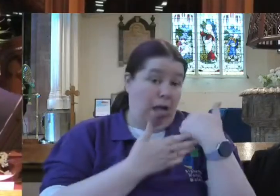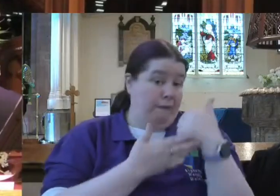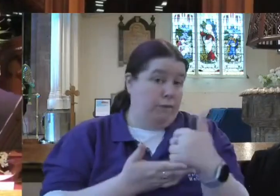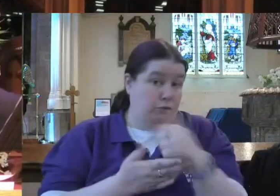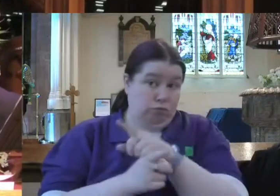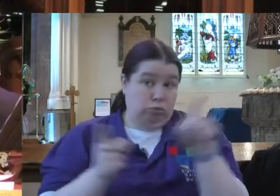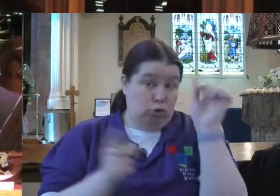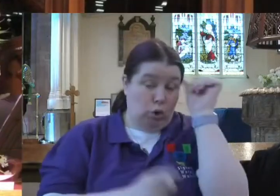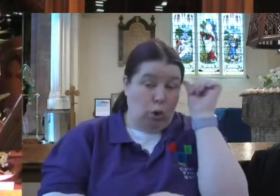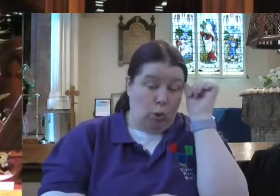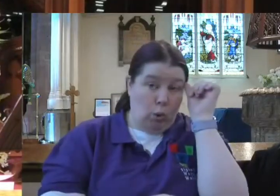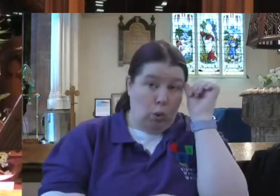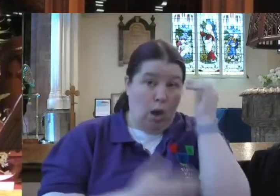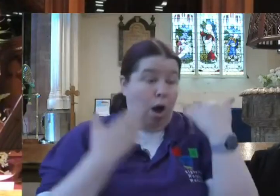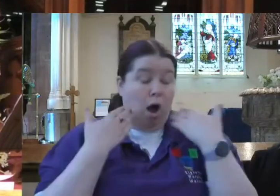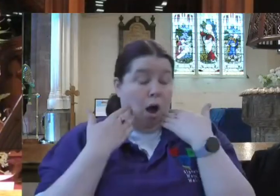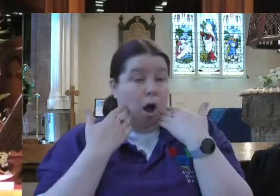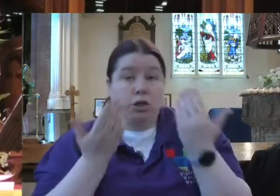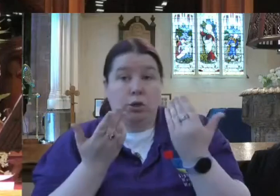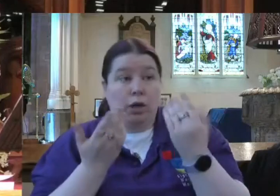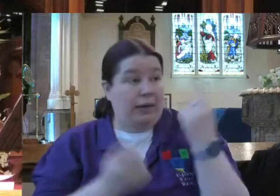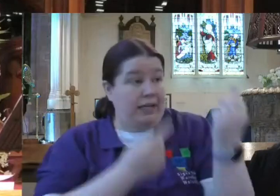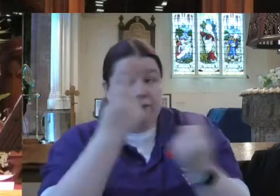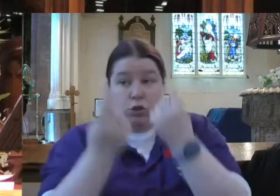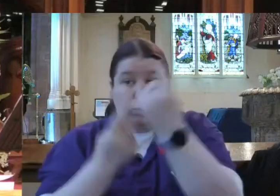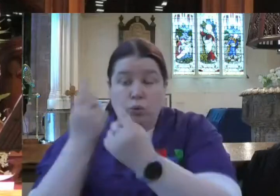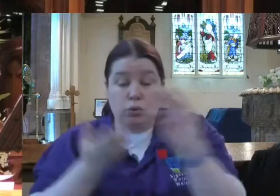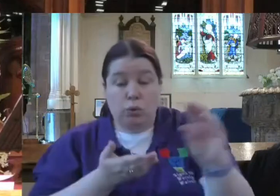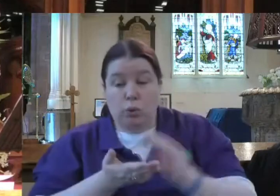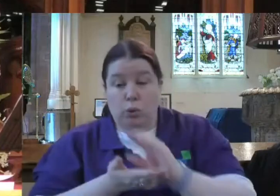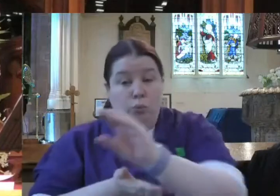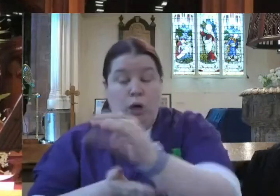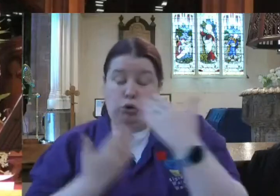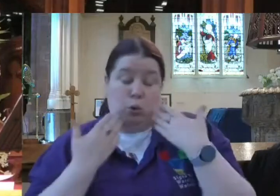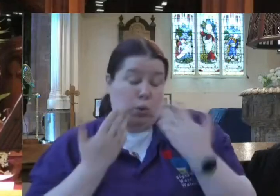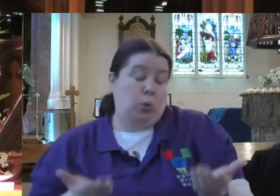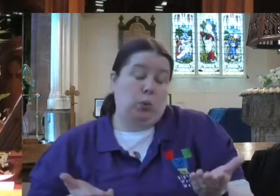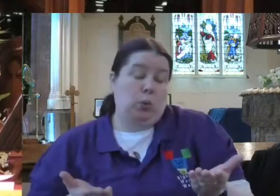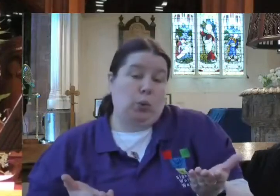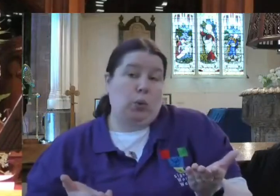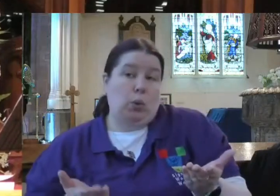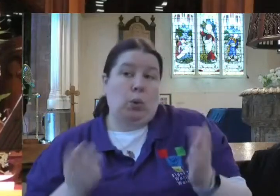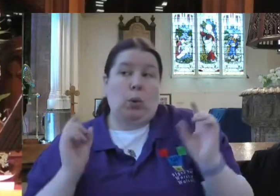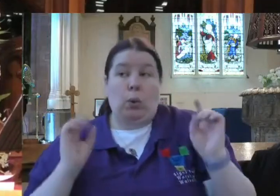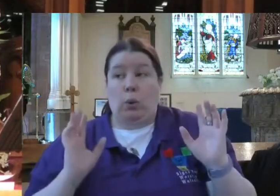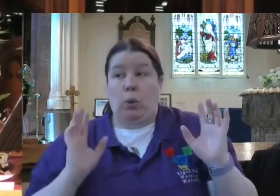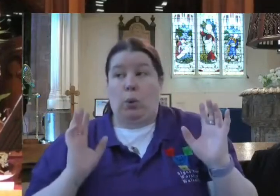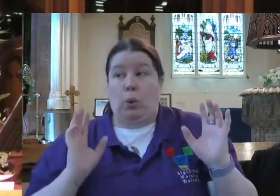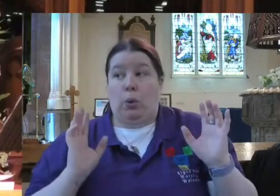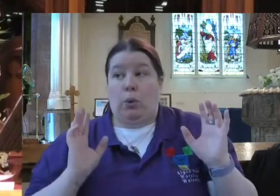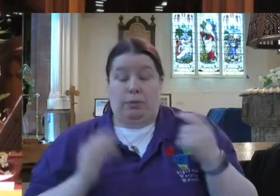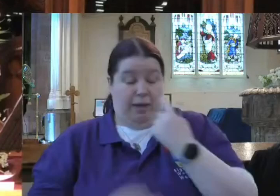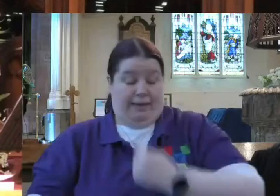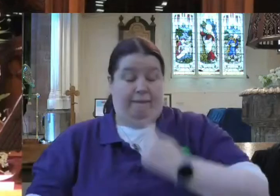no idea how much money you personally give to the church. I have no idea. The only person I know about